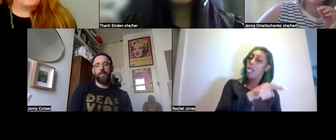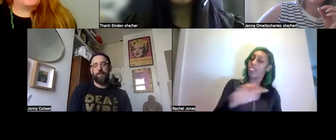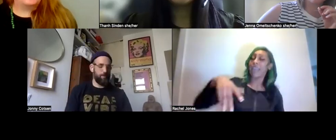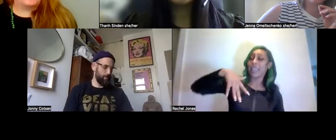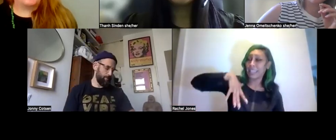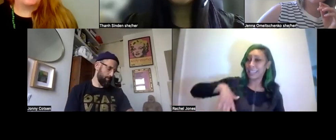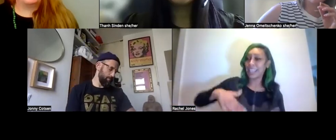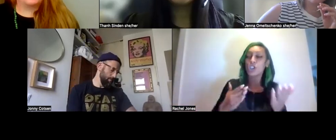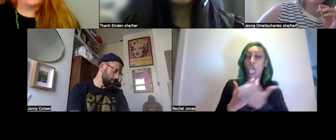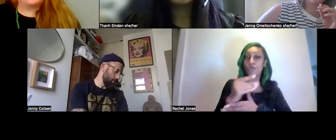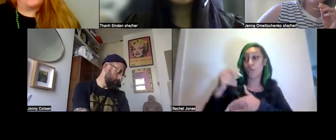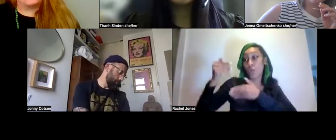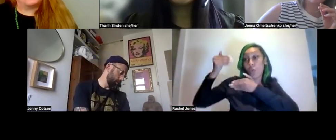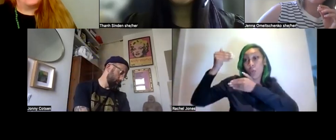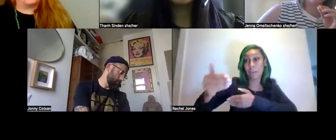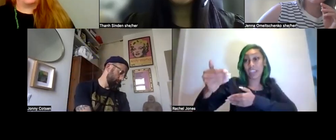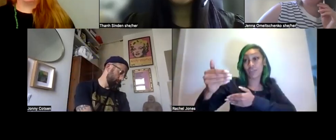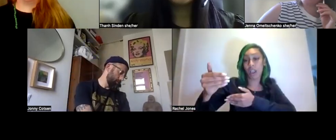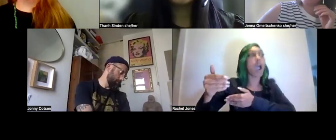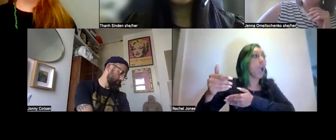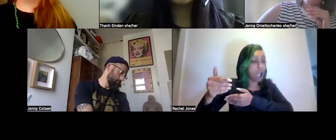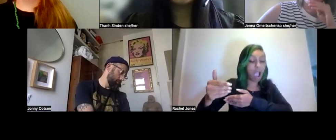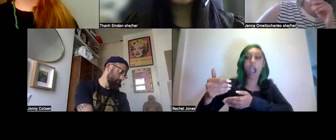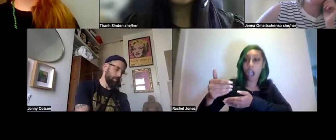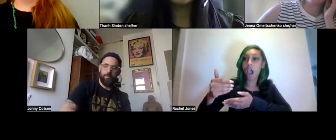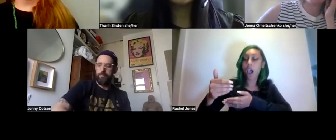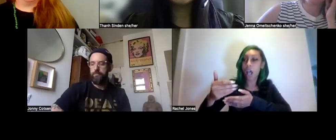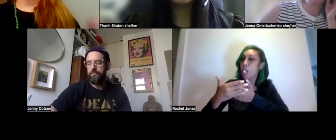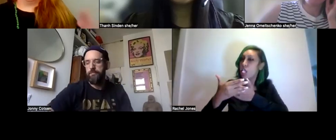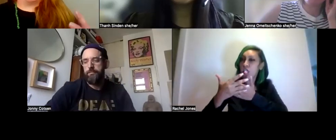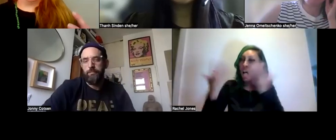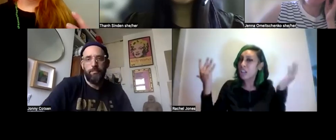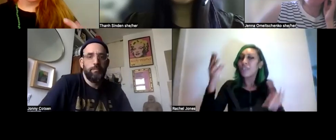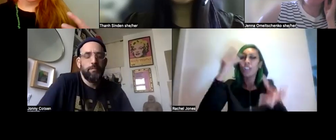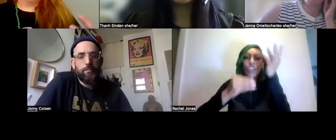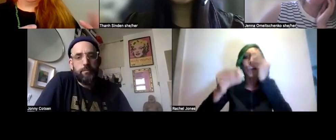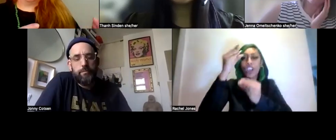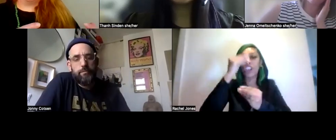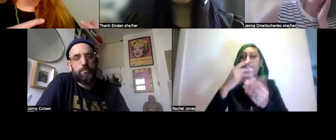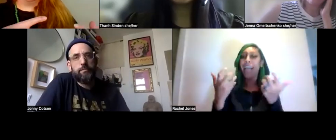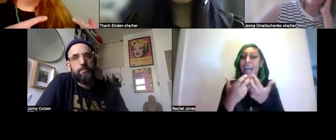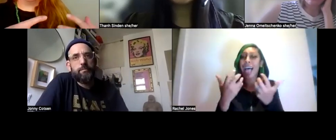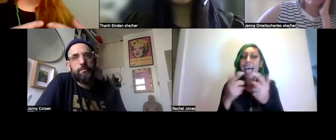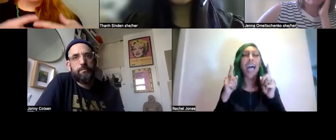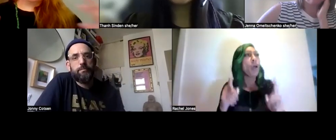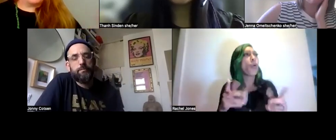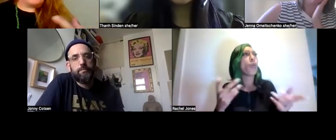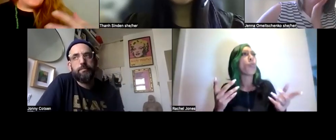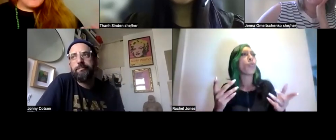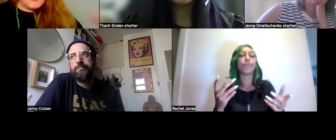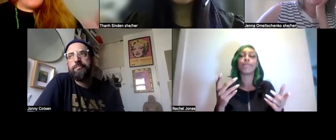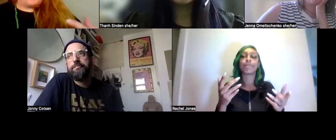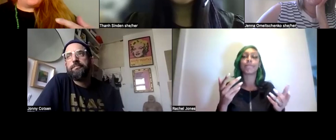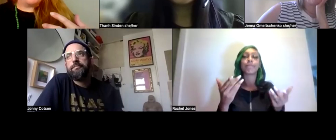this period, and it's given us great learning in terms of how we may sort of